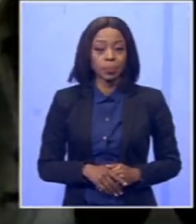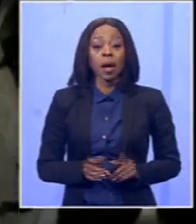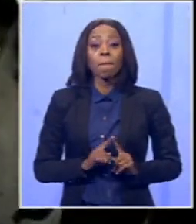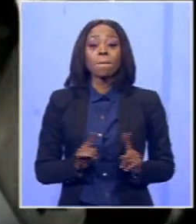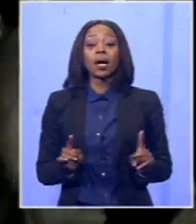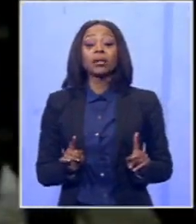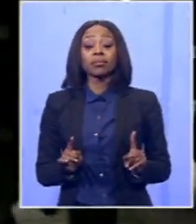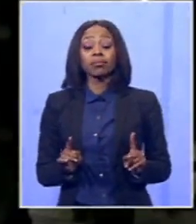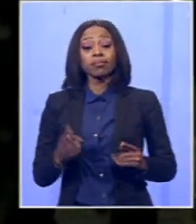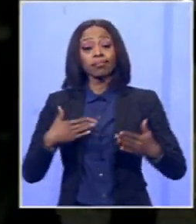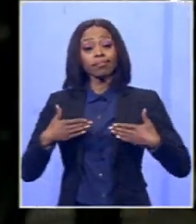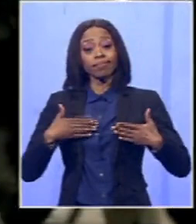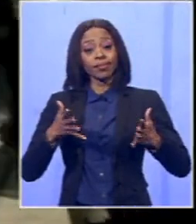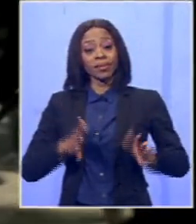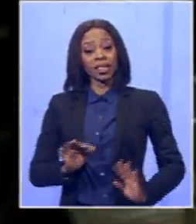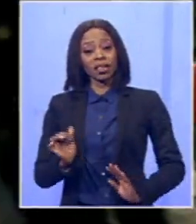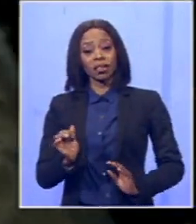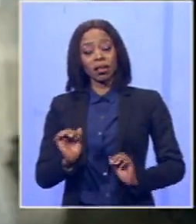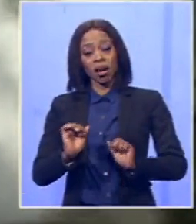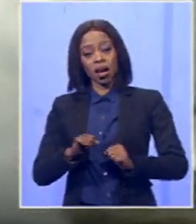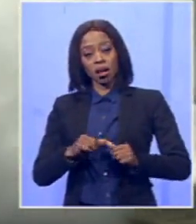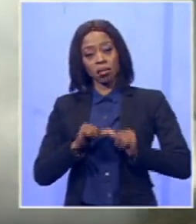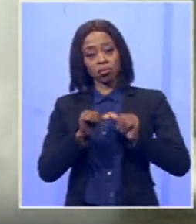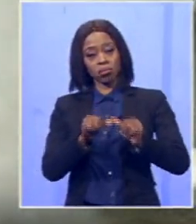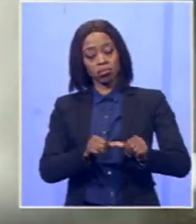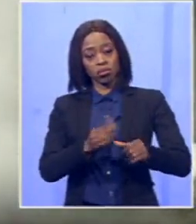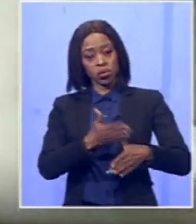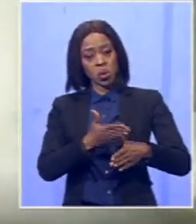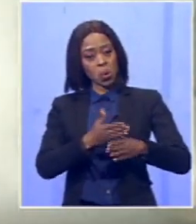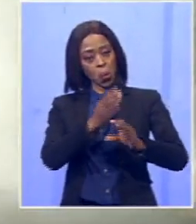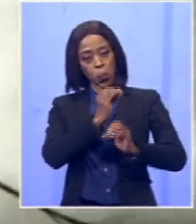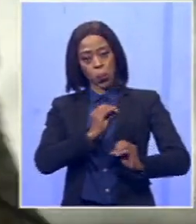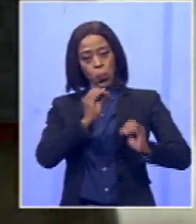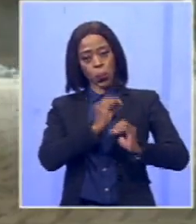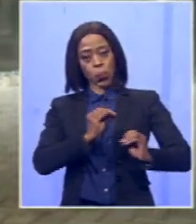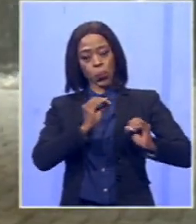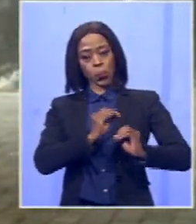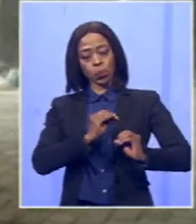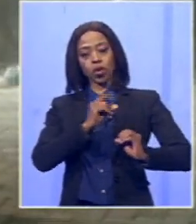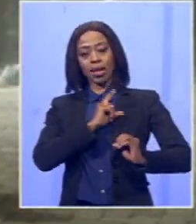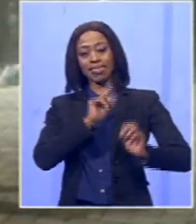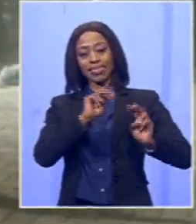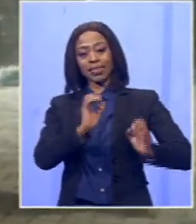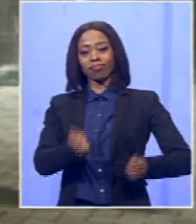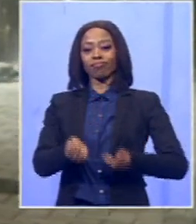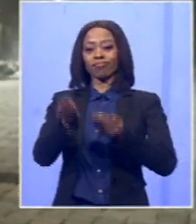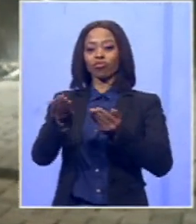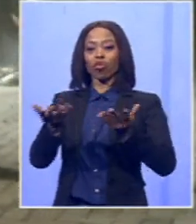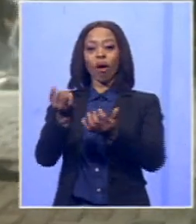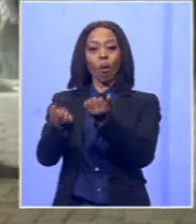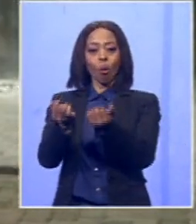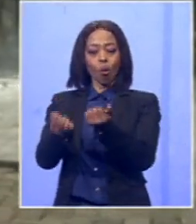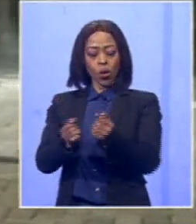But the administrator was not allowed to carry out the duties and the matter was escalated to